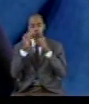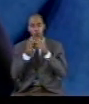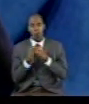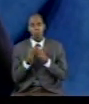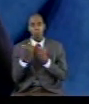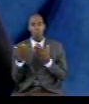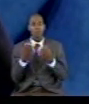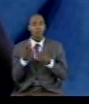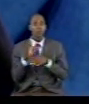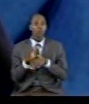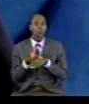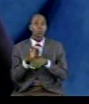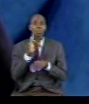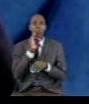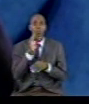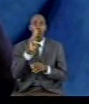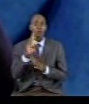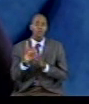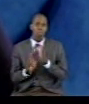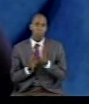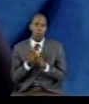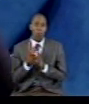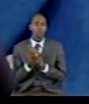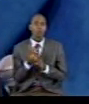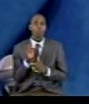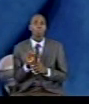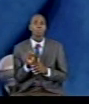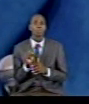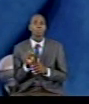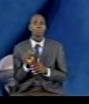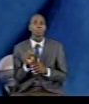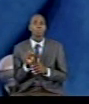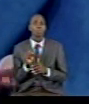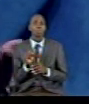go church every Sunday.